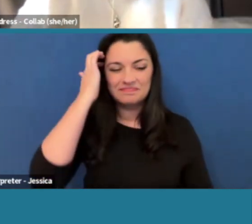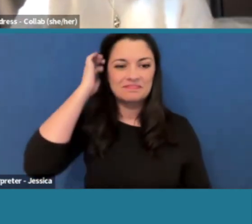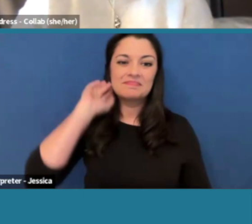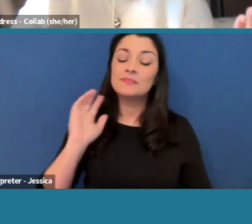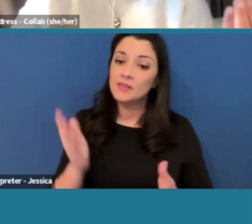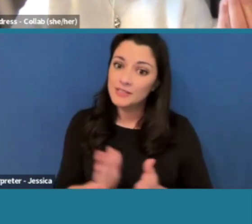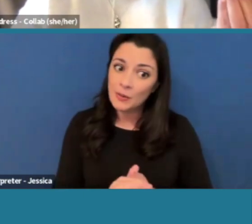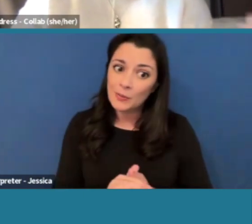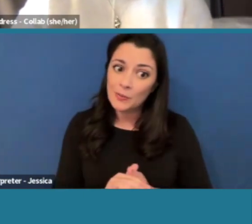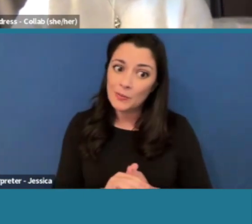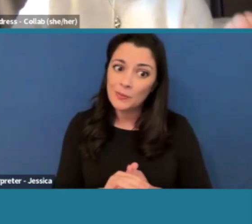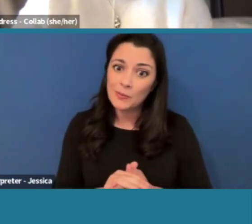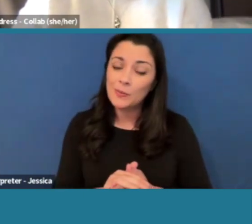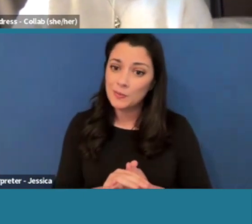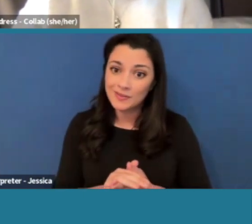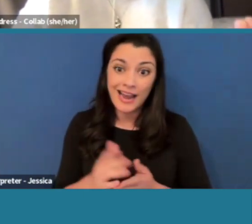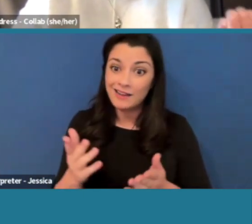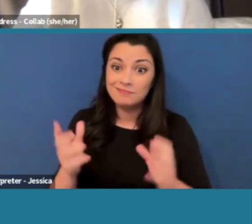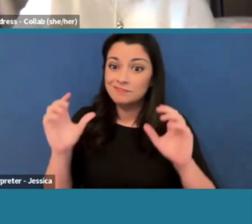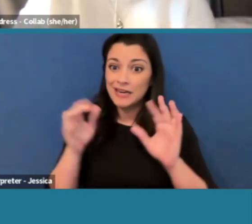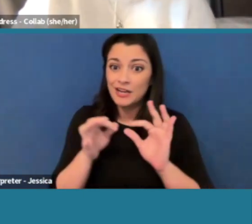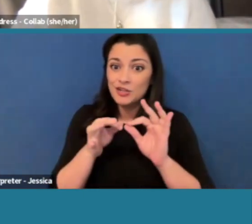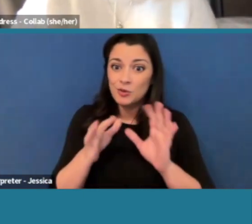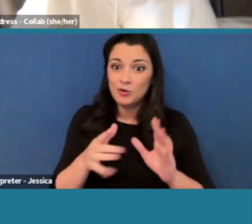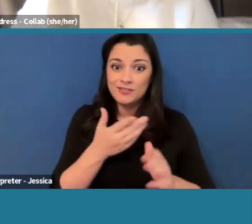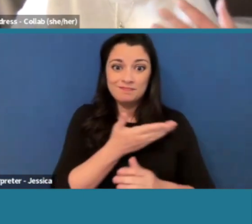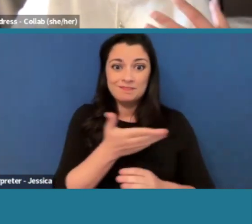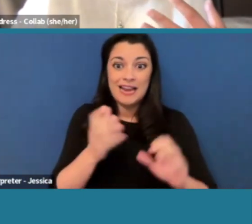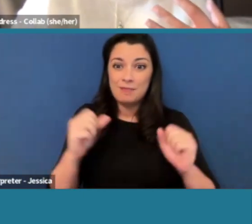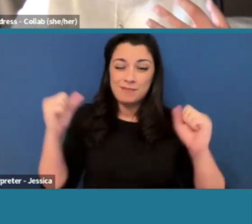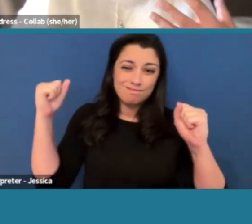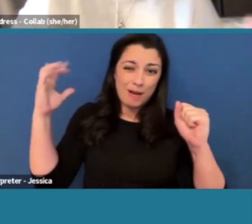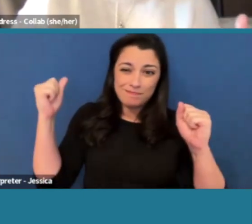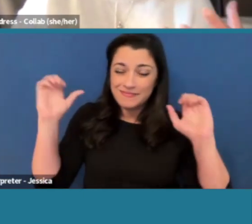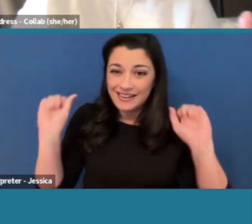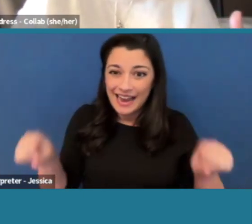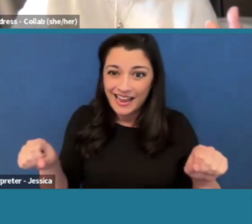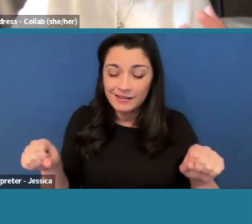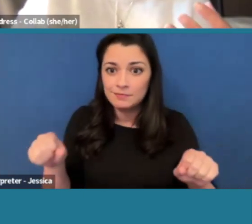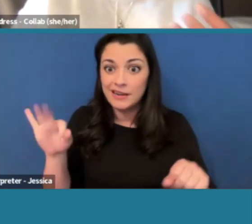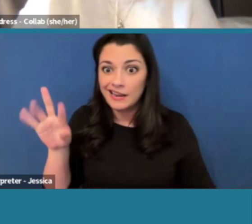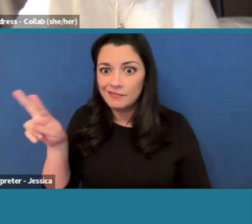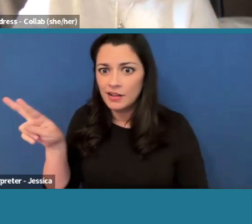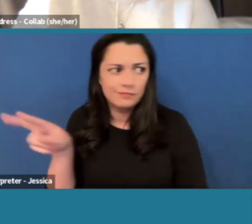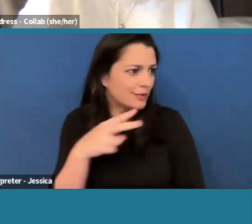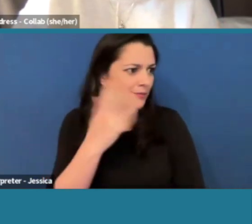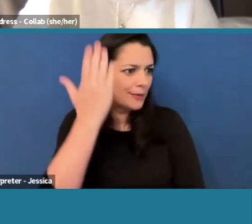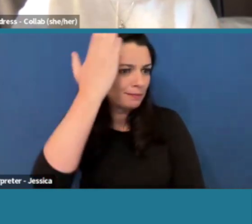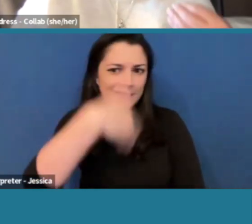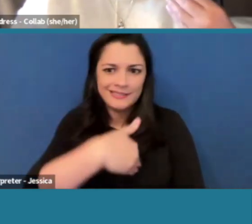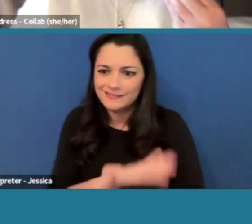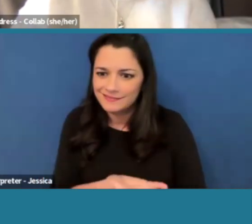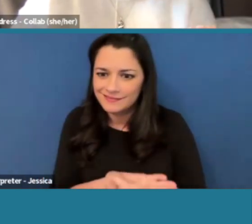as amazing as the interpreters are, it really doesn't matter if we can't see the interpreters and the